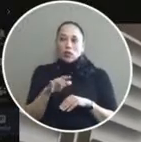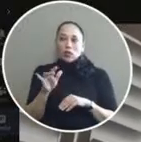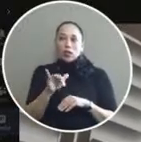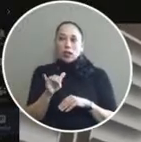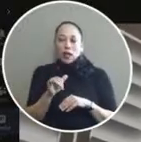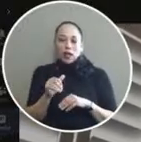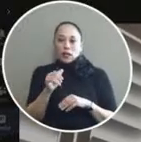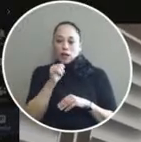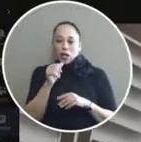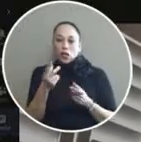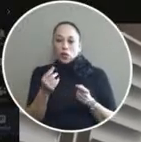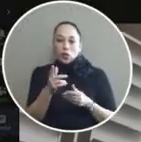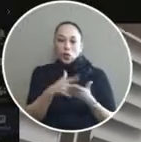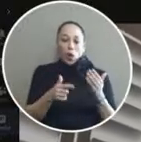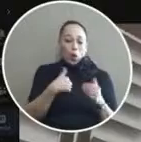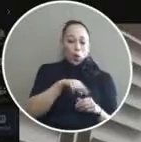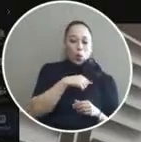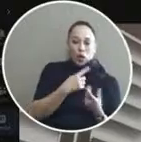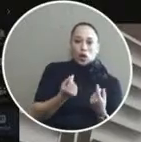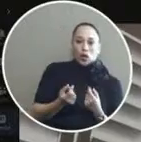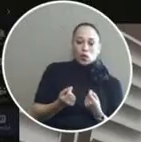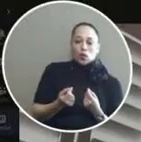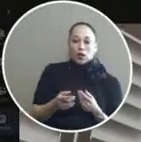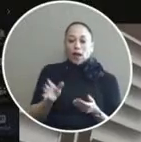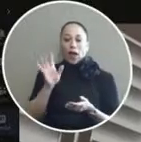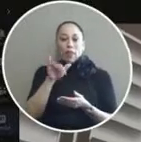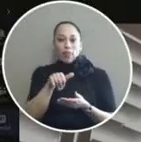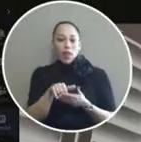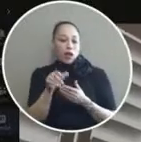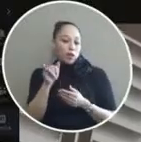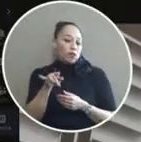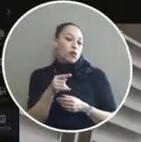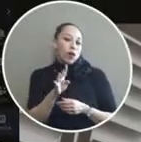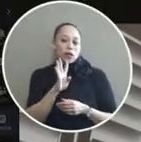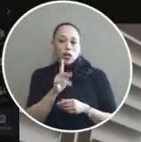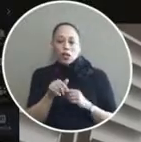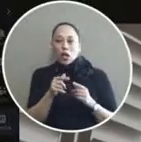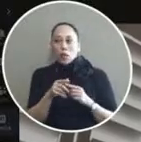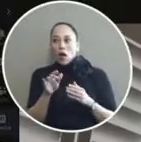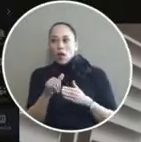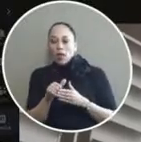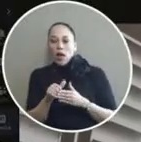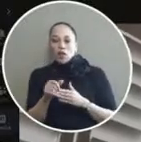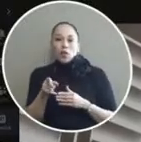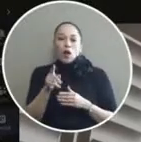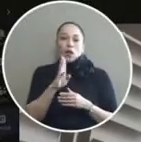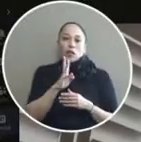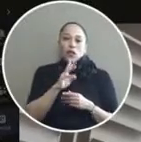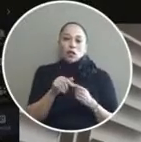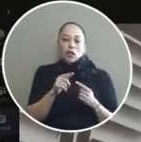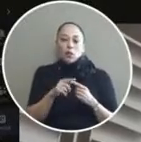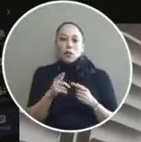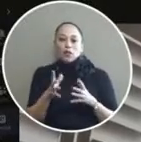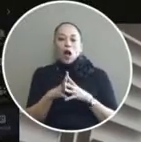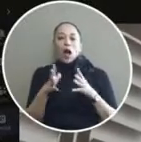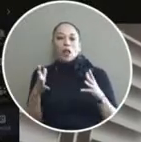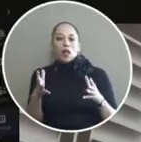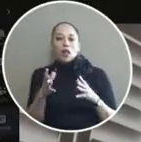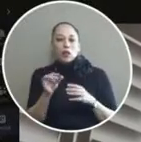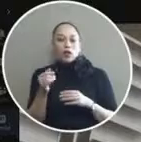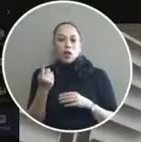They're not doing what we're doing. And as a matter of fact, the NPO talked about that and talked about how a lot of the